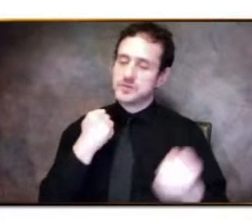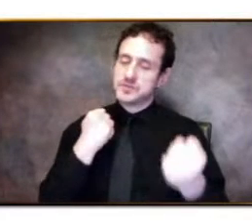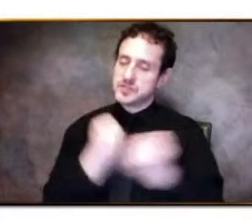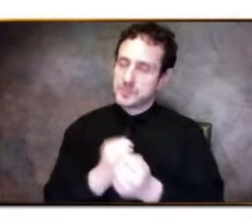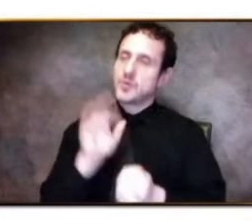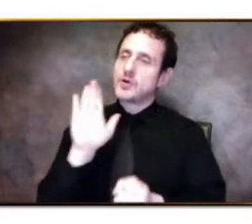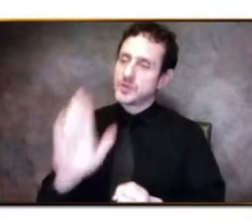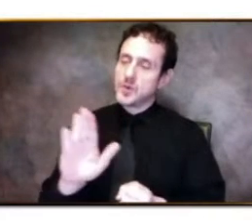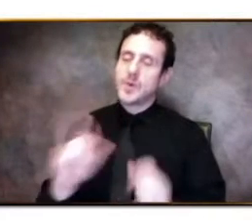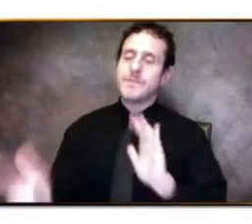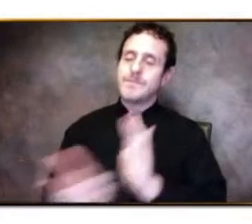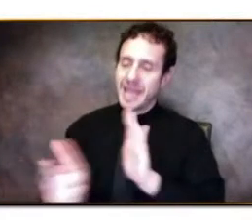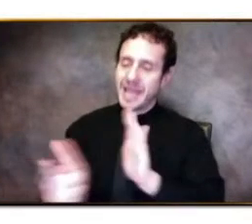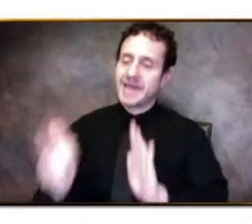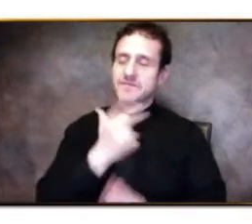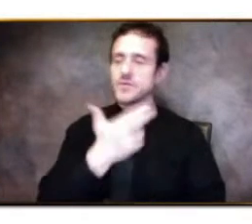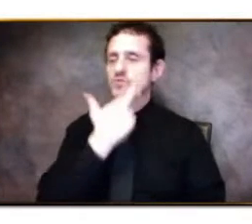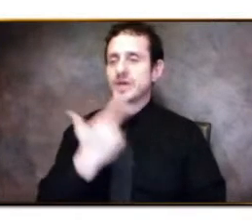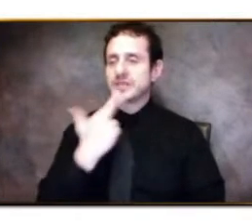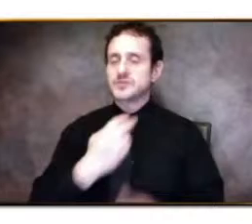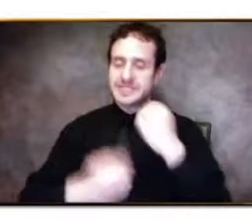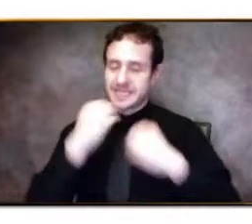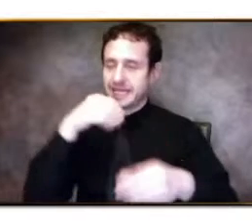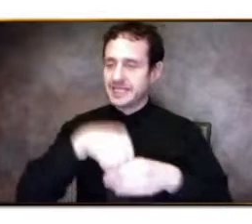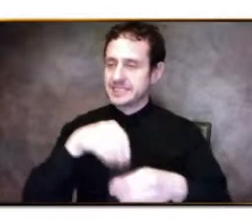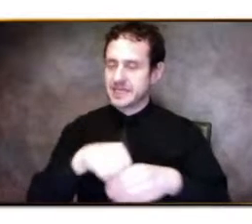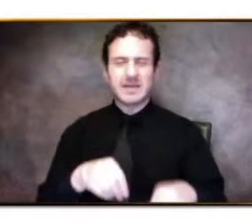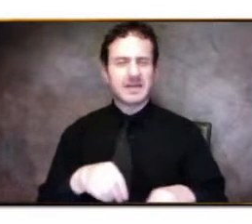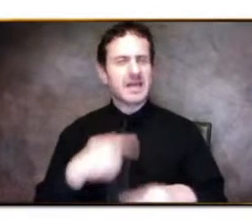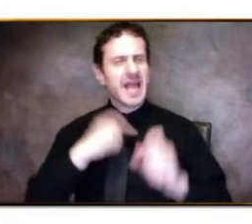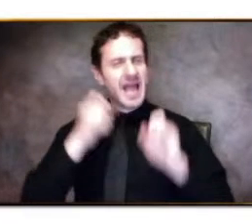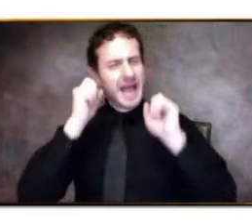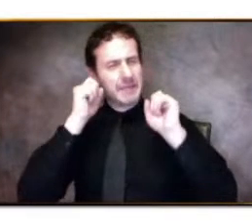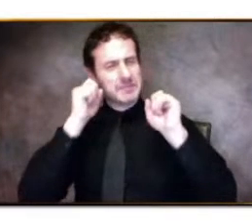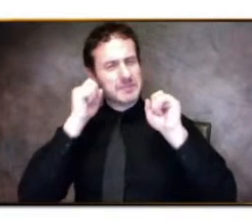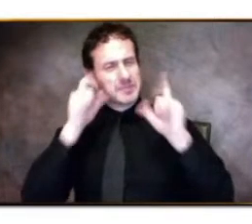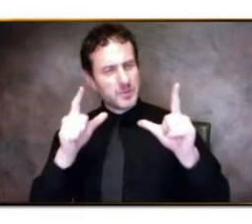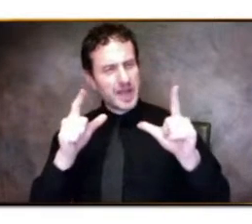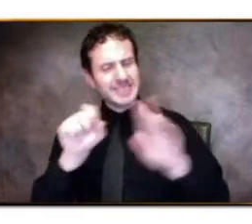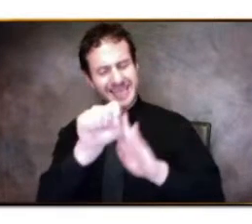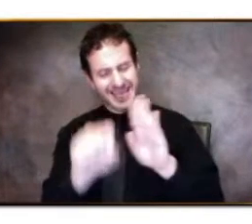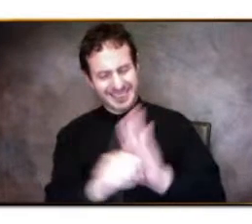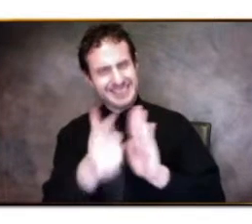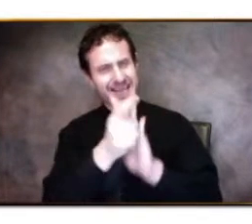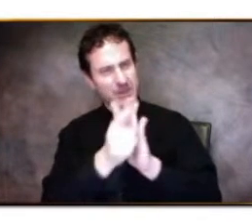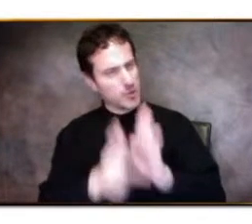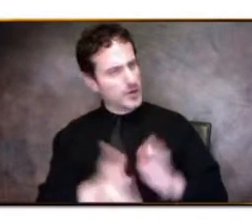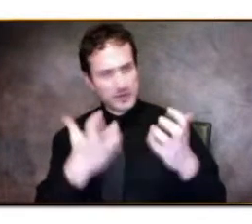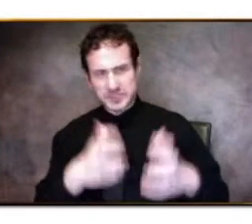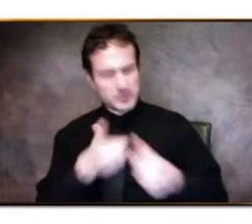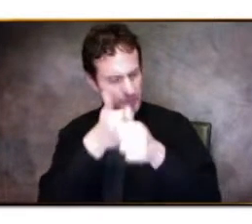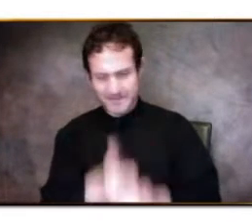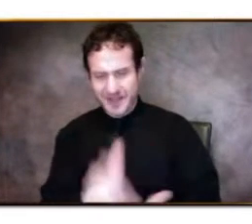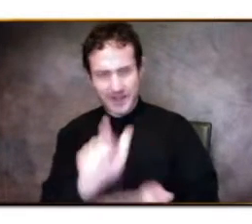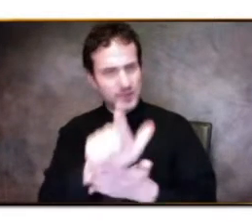to that? Surprising that a state's attorney doesn't want to follow the law. These are the laws of the